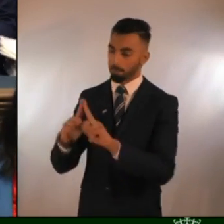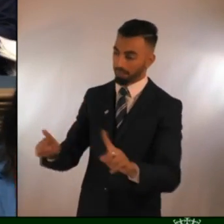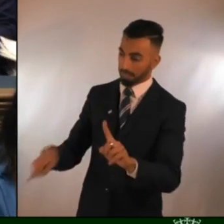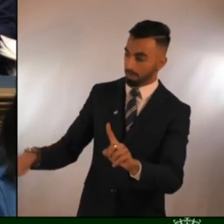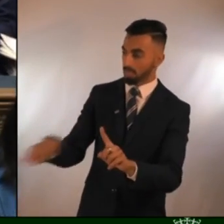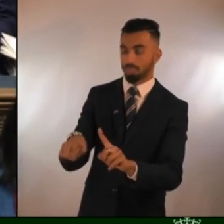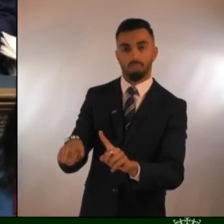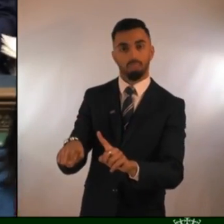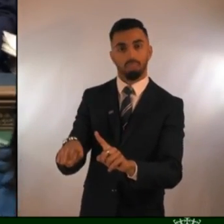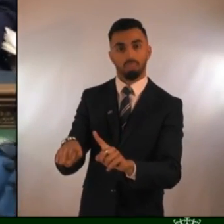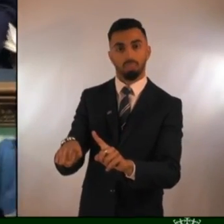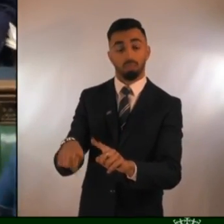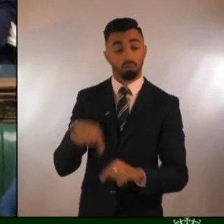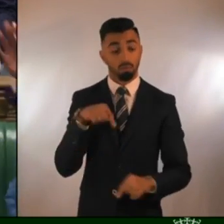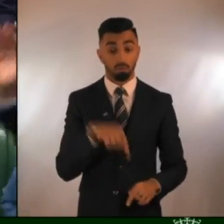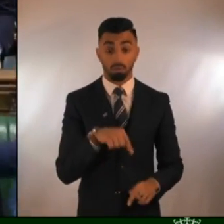House.